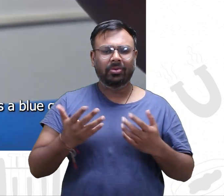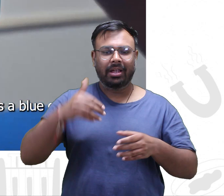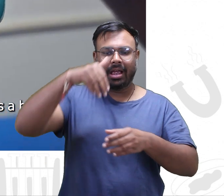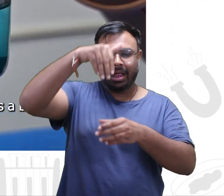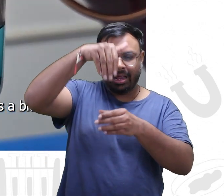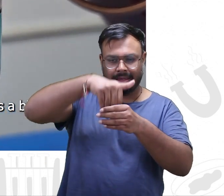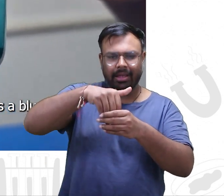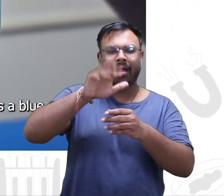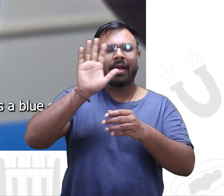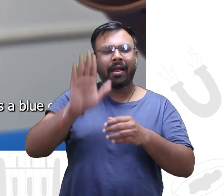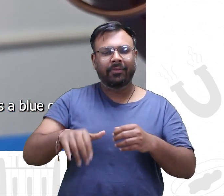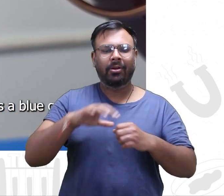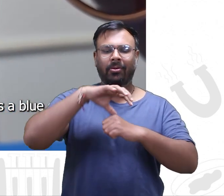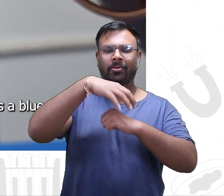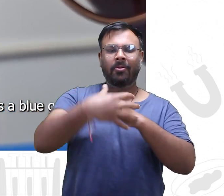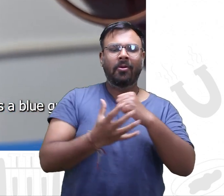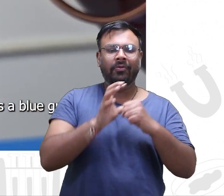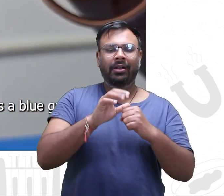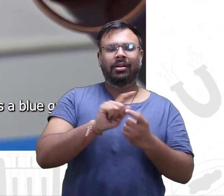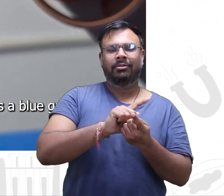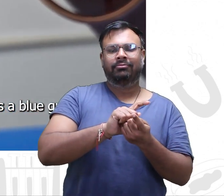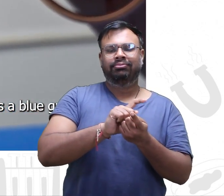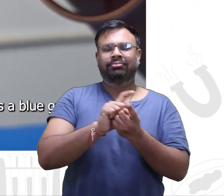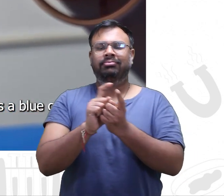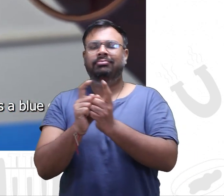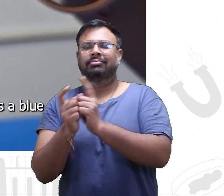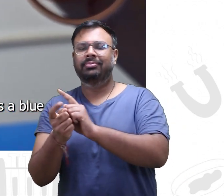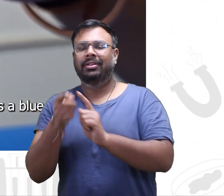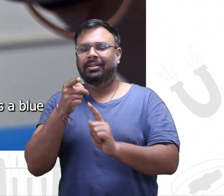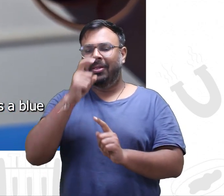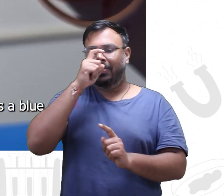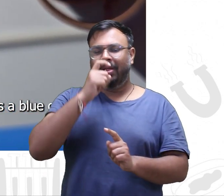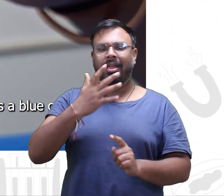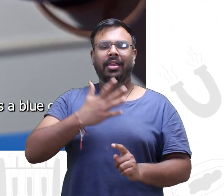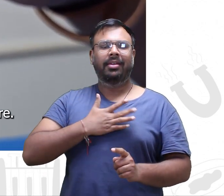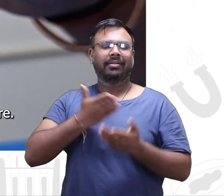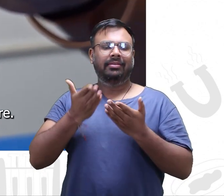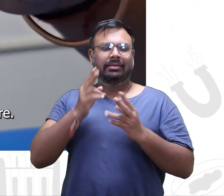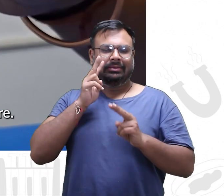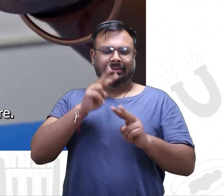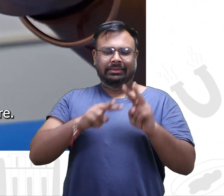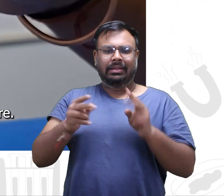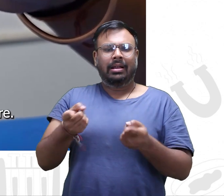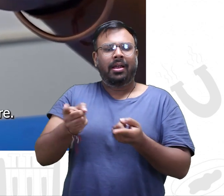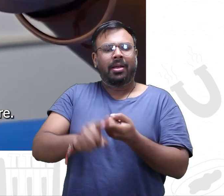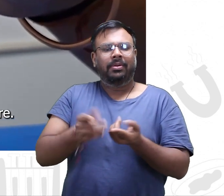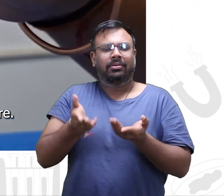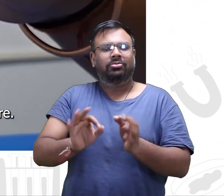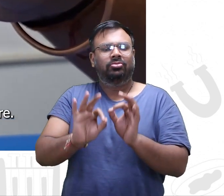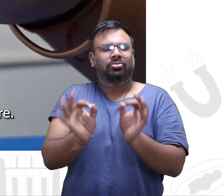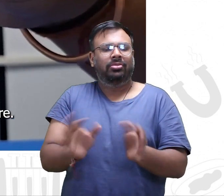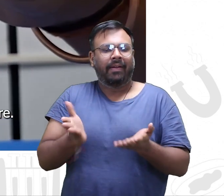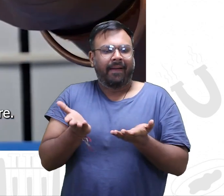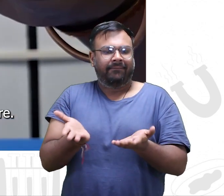is due to the formation of copper chloride, which imparts a blue-green tint to the solution. Now explore what the